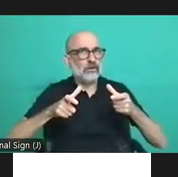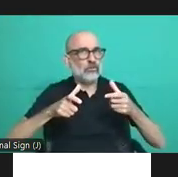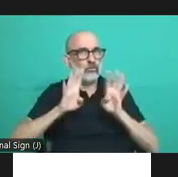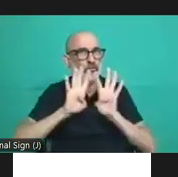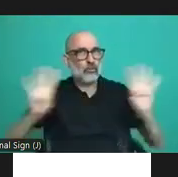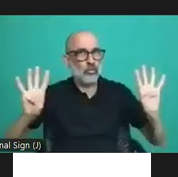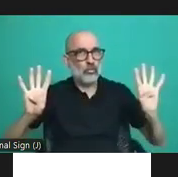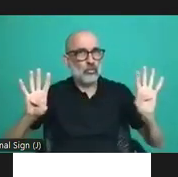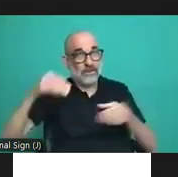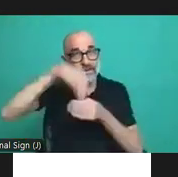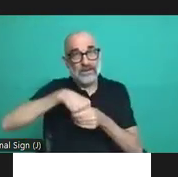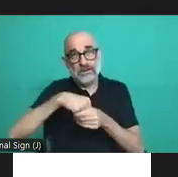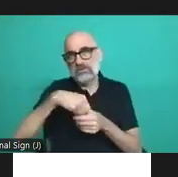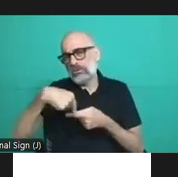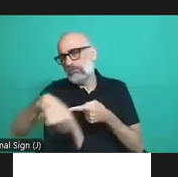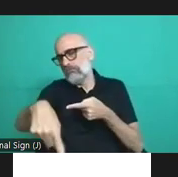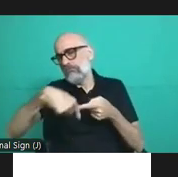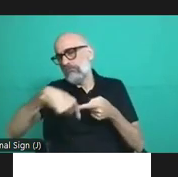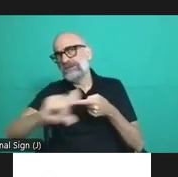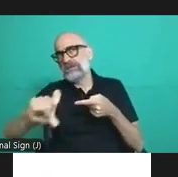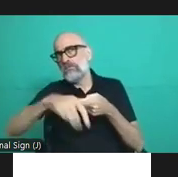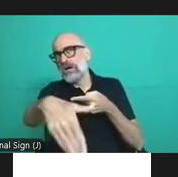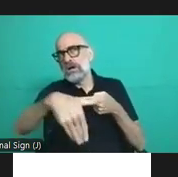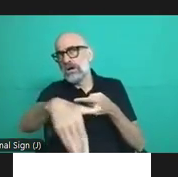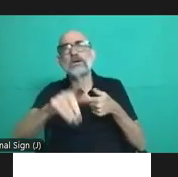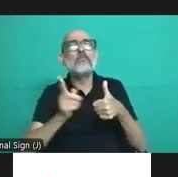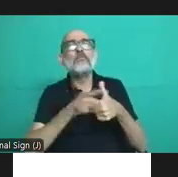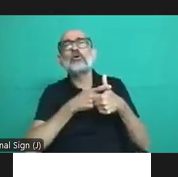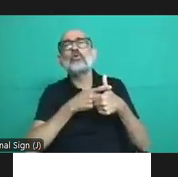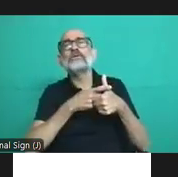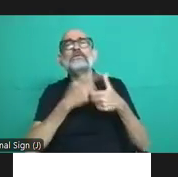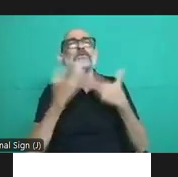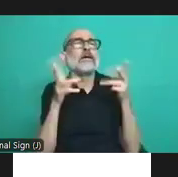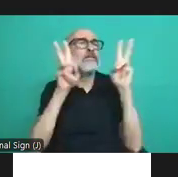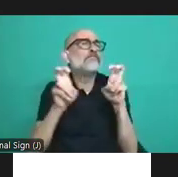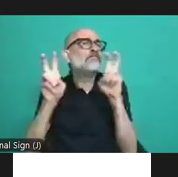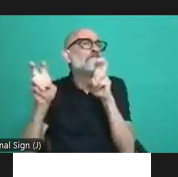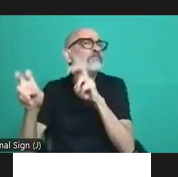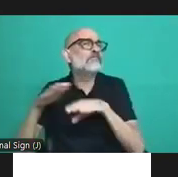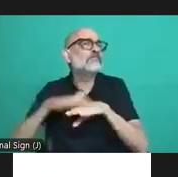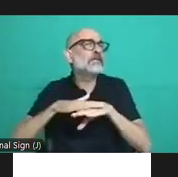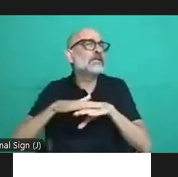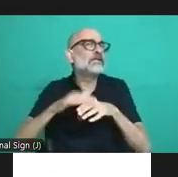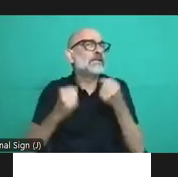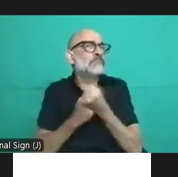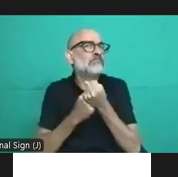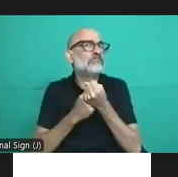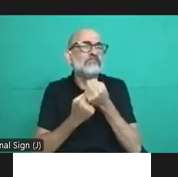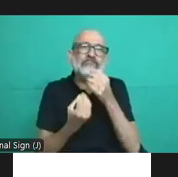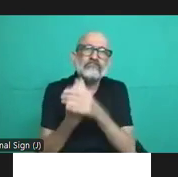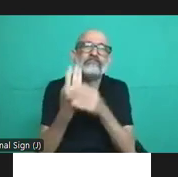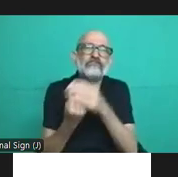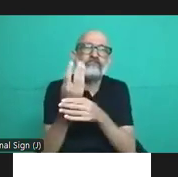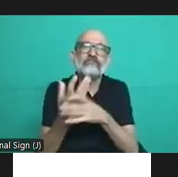health care, we can build a healthier and more equitable future for